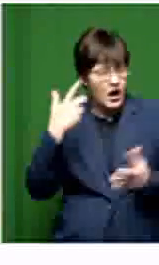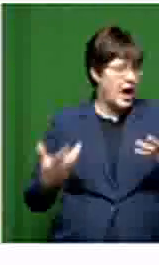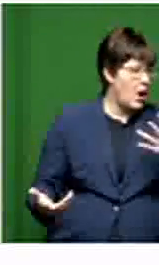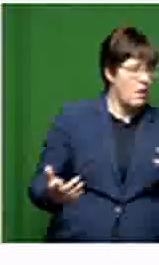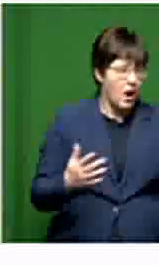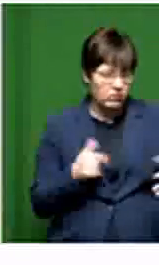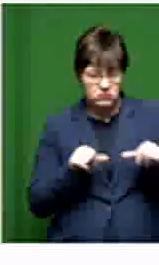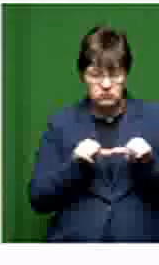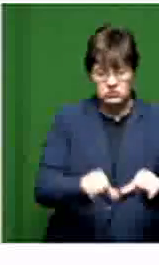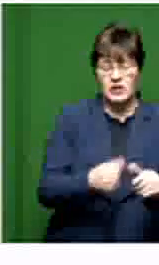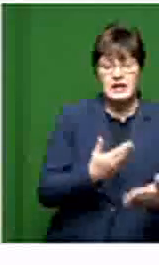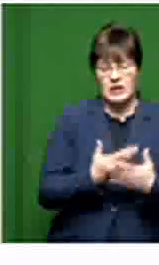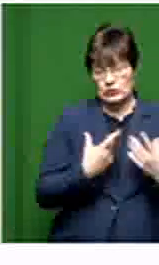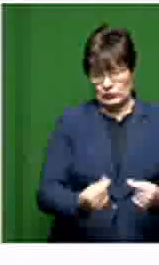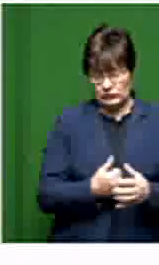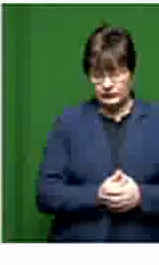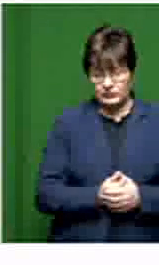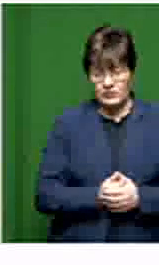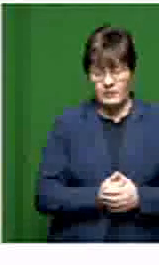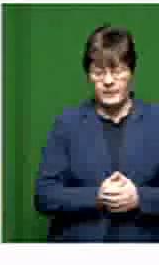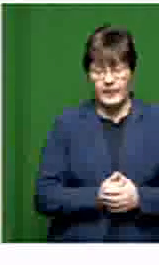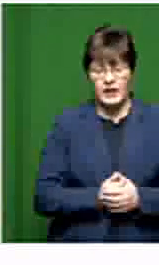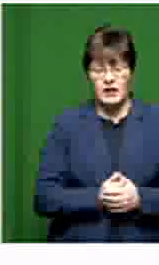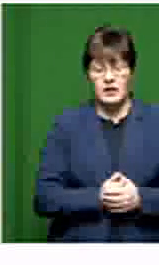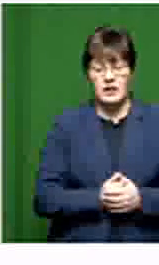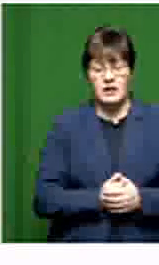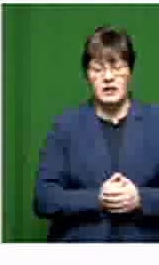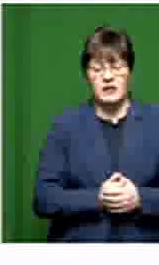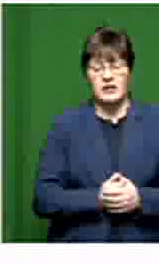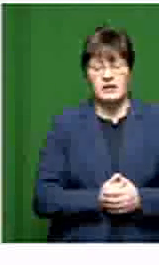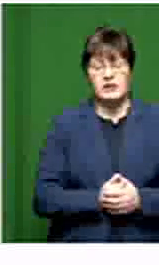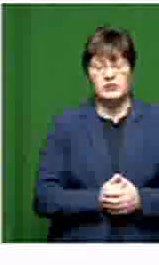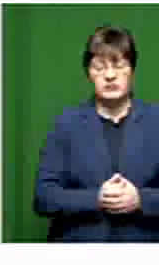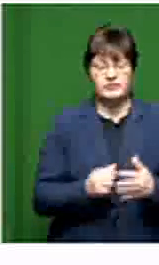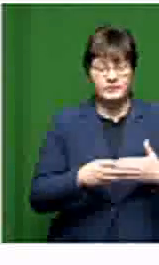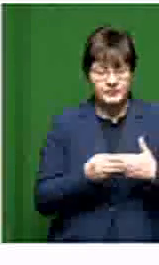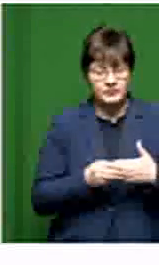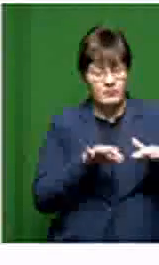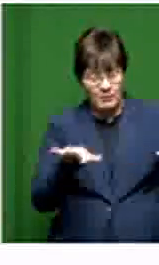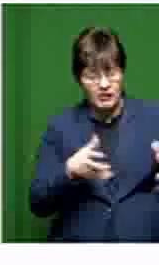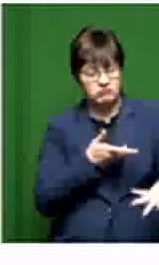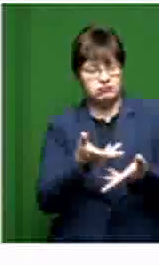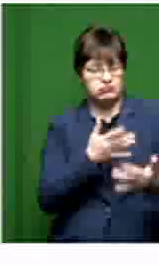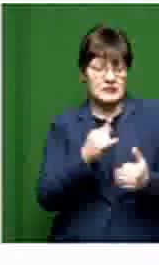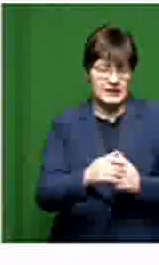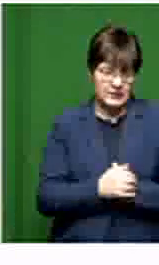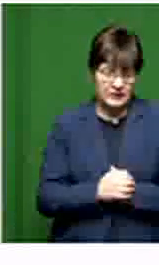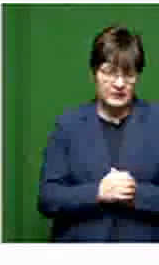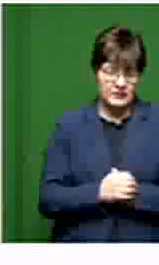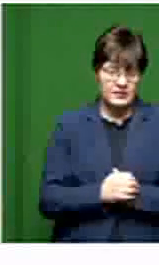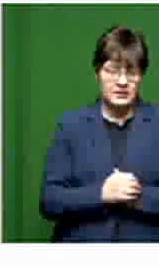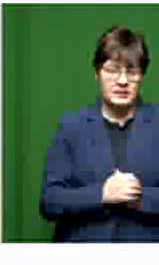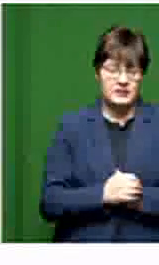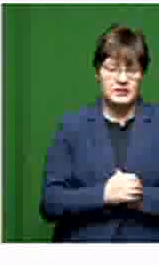hard about how we are still to continue to engage with members of the public. And we've